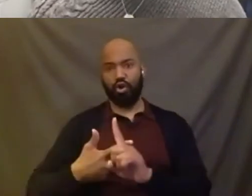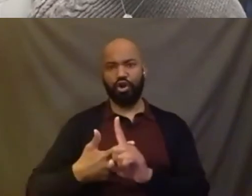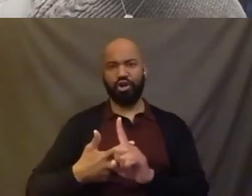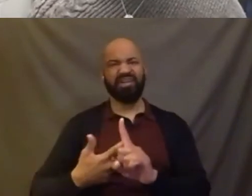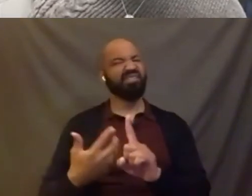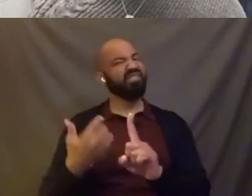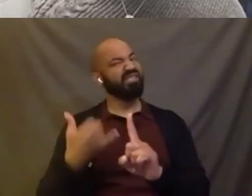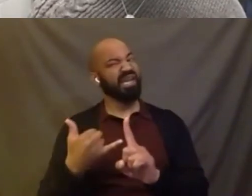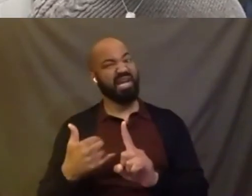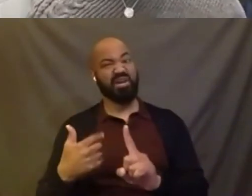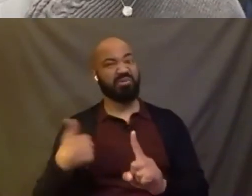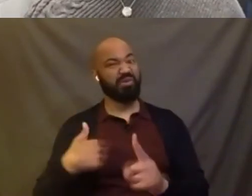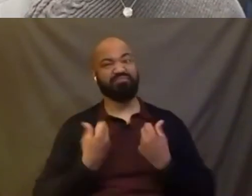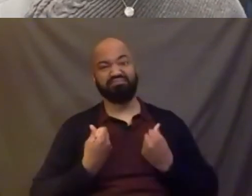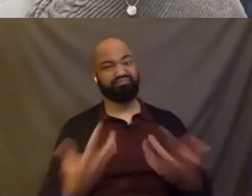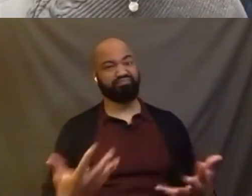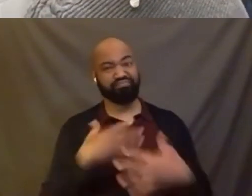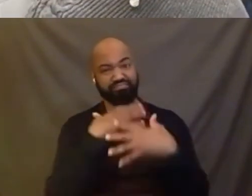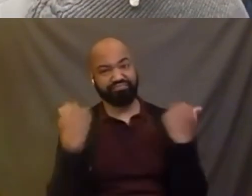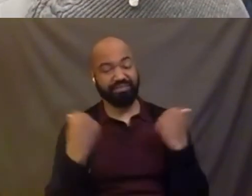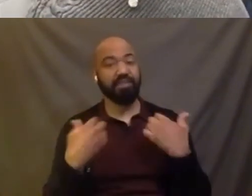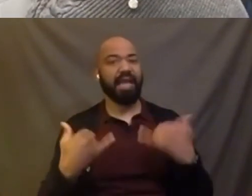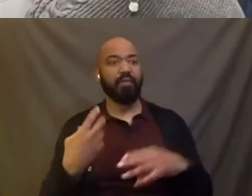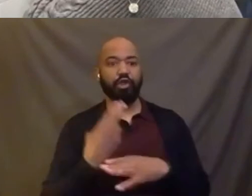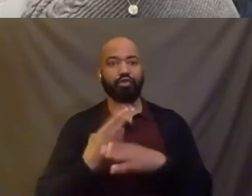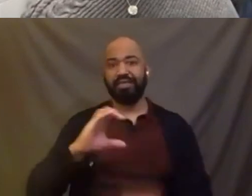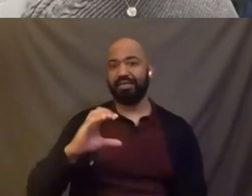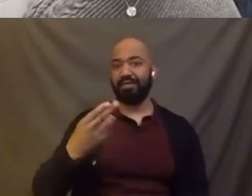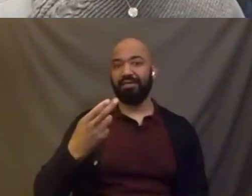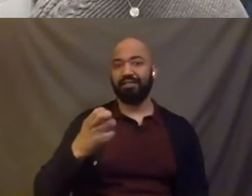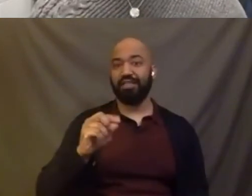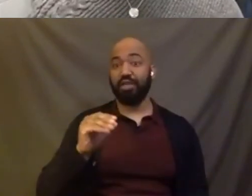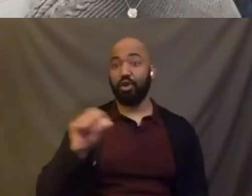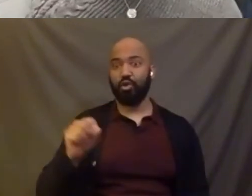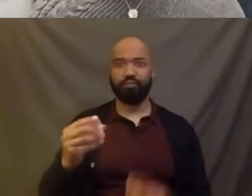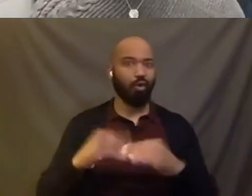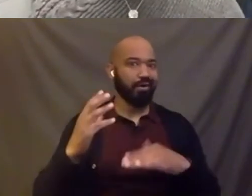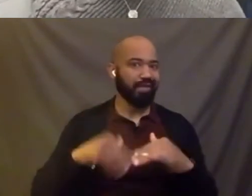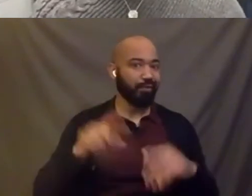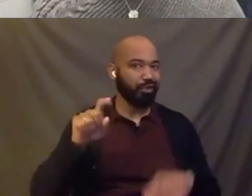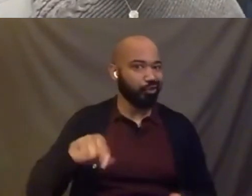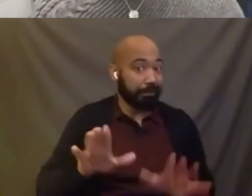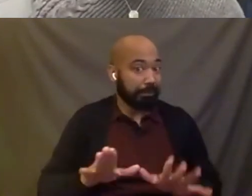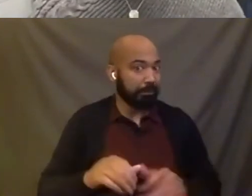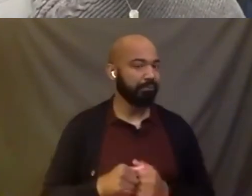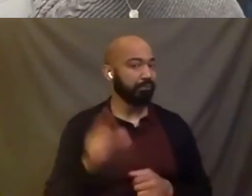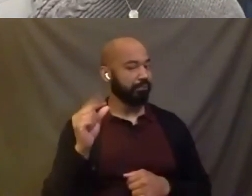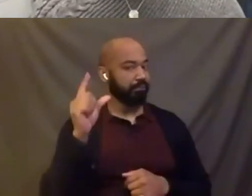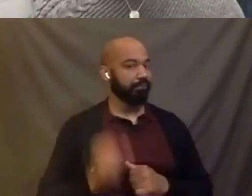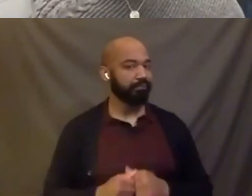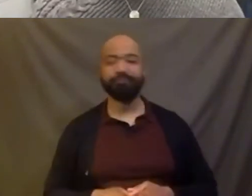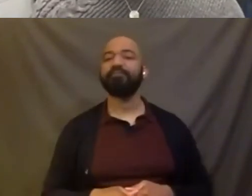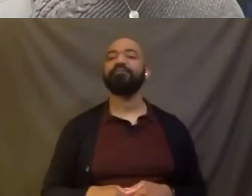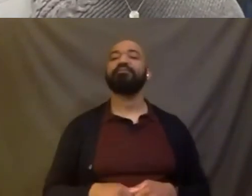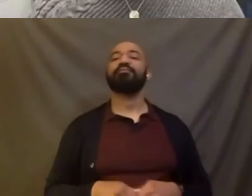often than we probably should. So, so absolutely. I'd like to follow up that question with I'm going to be a